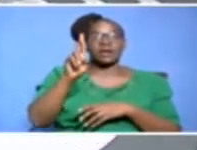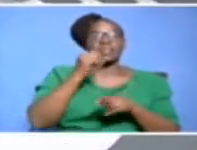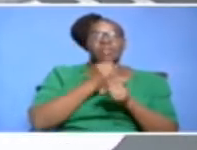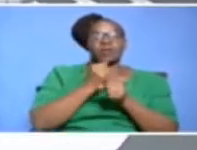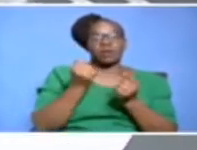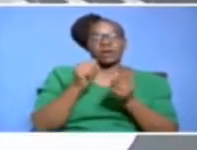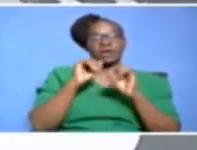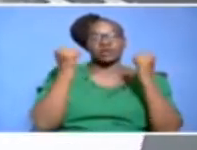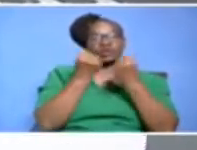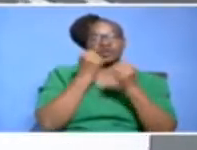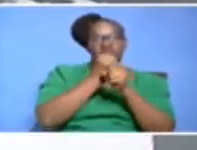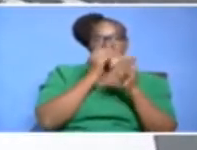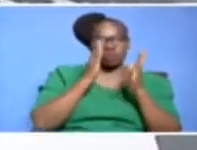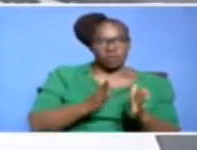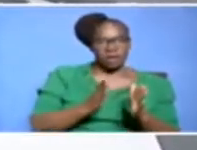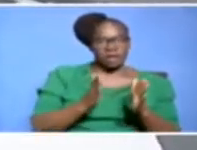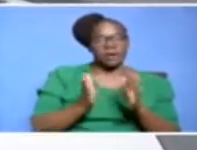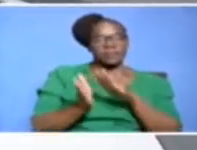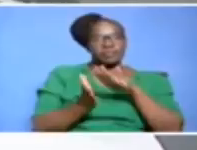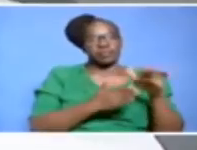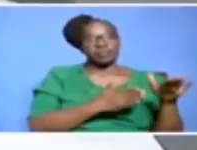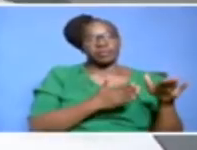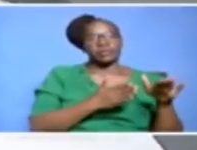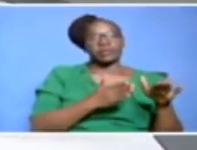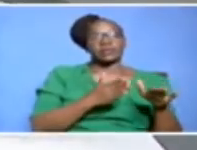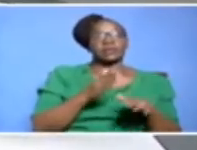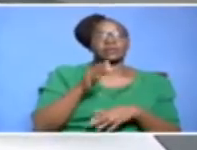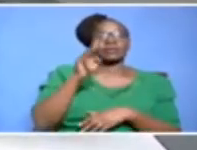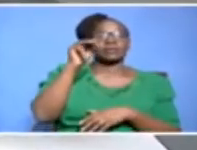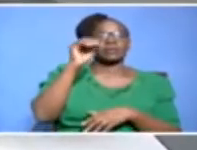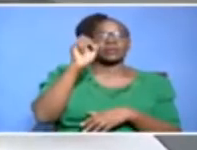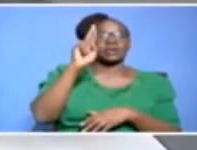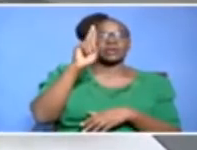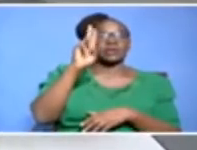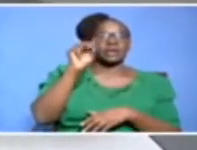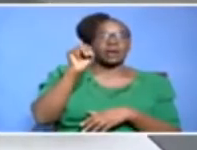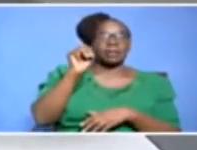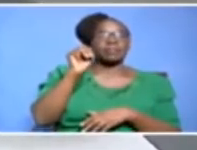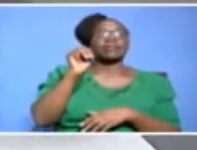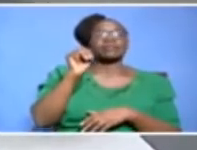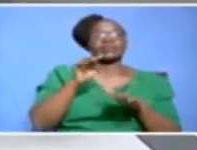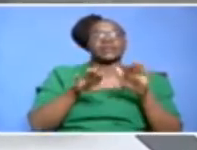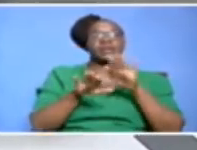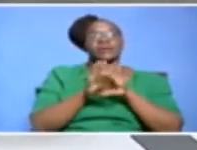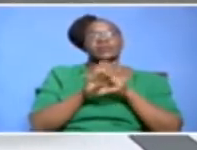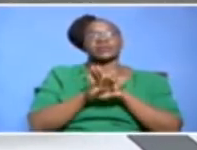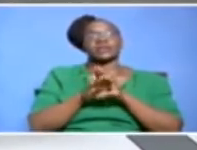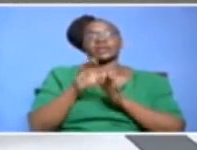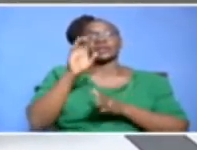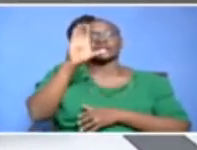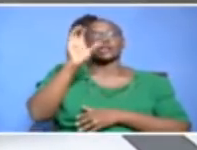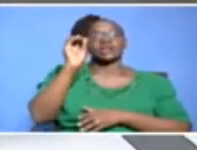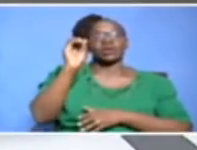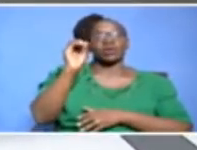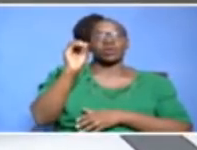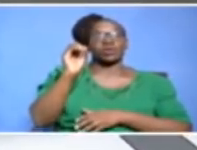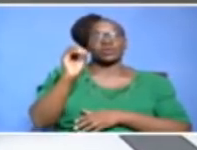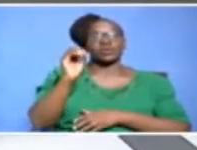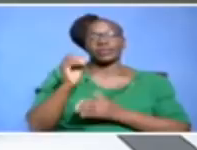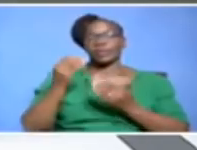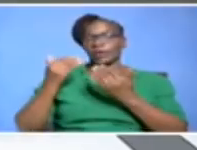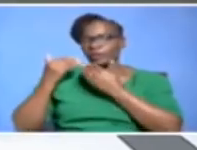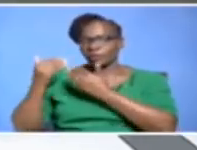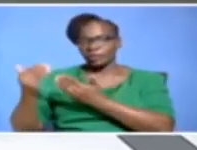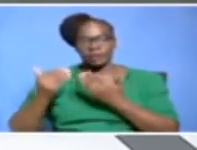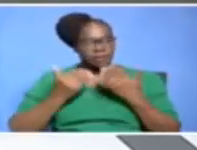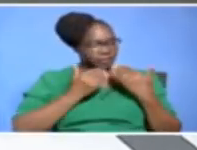specialist, and Miriam Wachira, who is FIDA Kenya's deputy executive director. Ladies, thank you so much for coming in. The case that